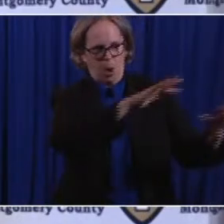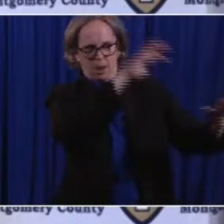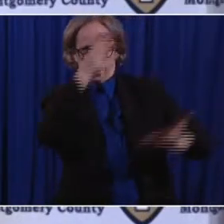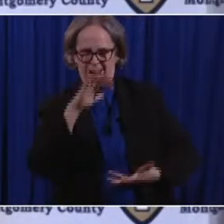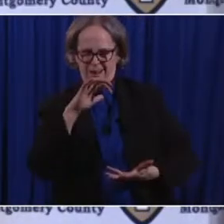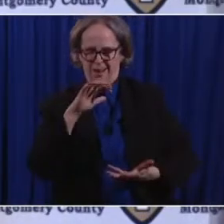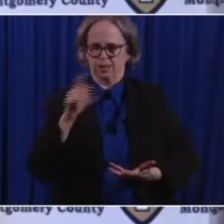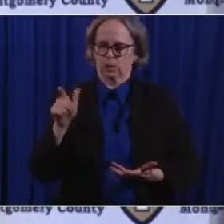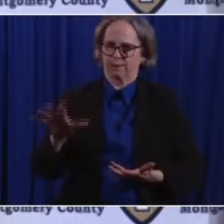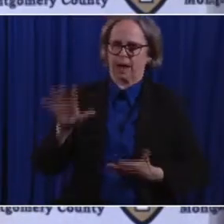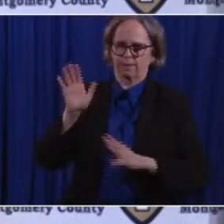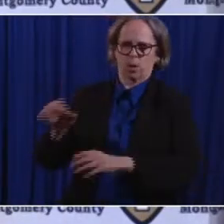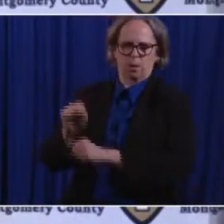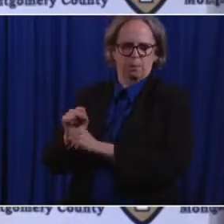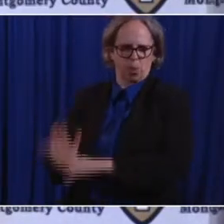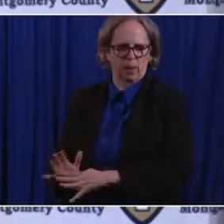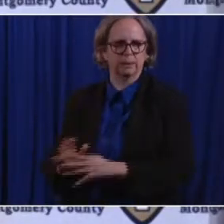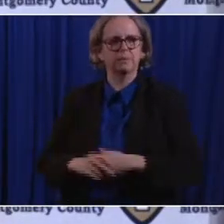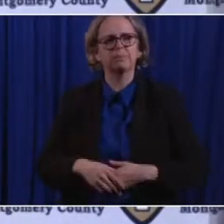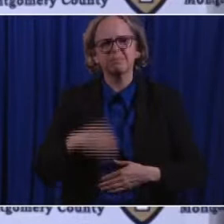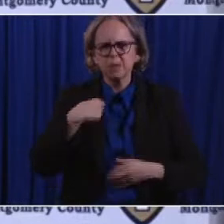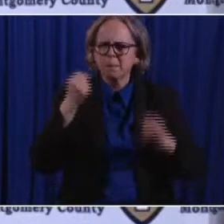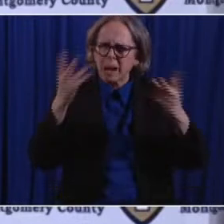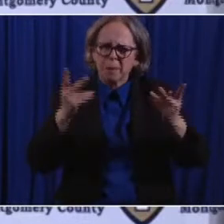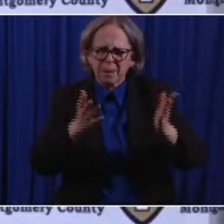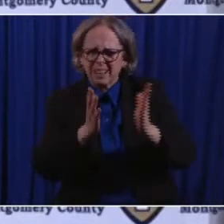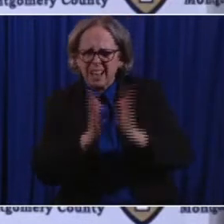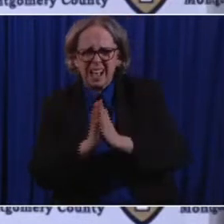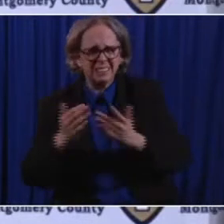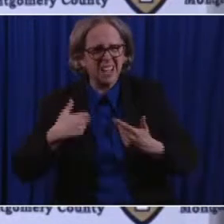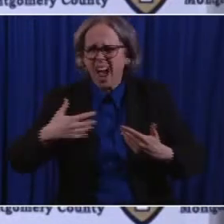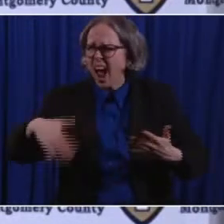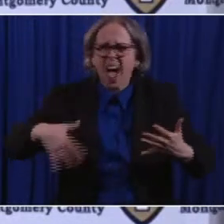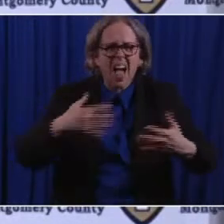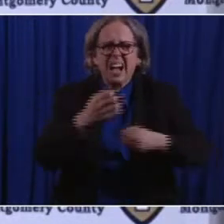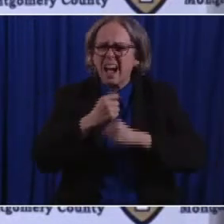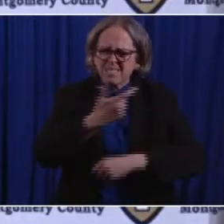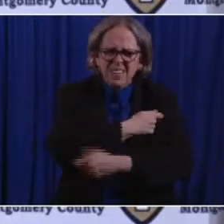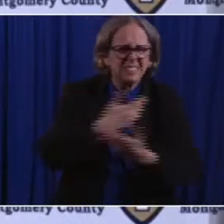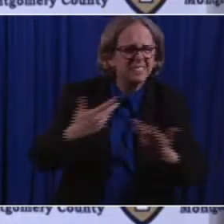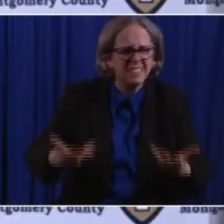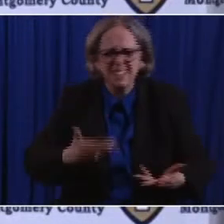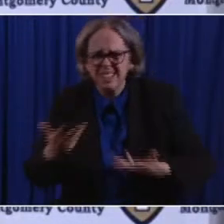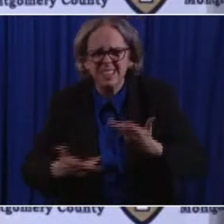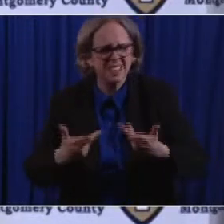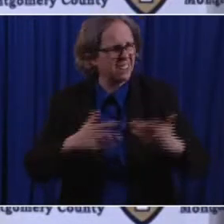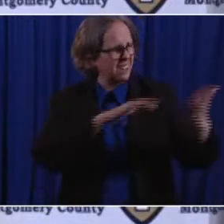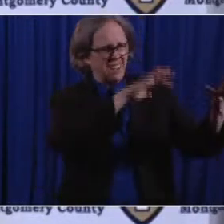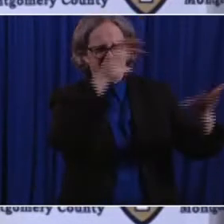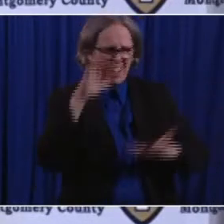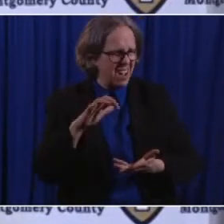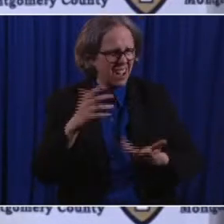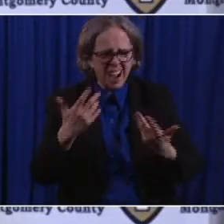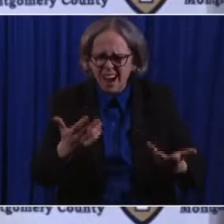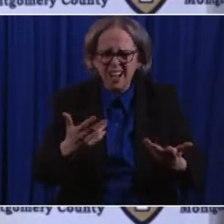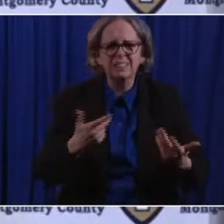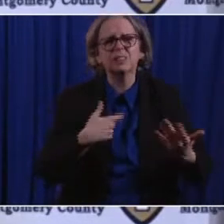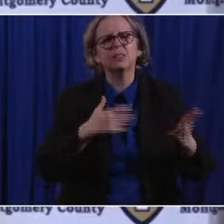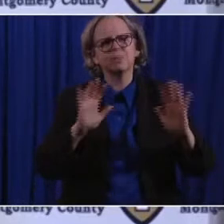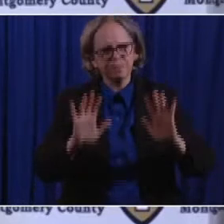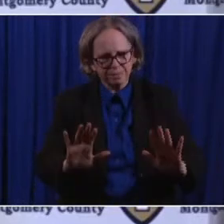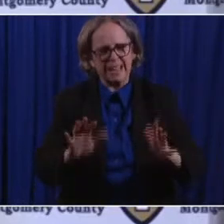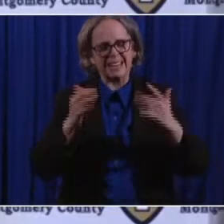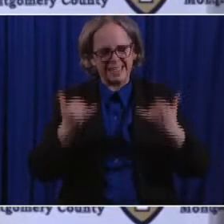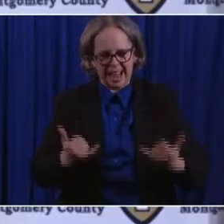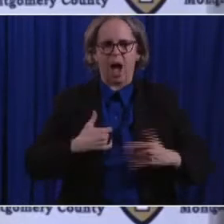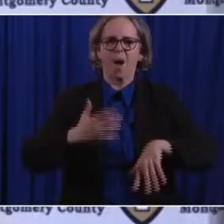held those back because we wanted to make sure there was enough vaccine out there for the general public. But we think that this